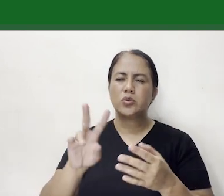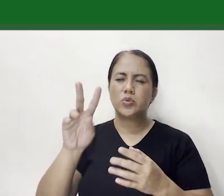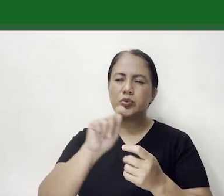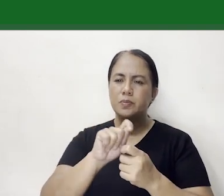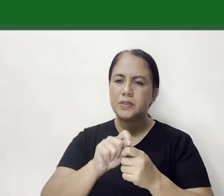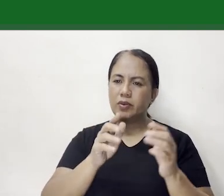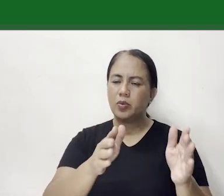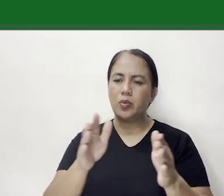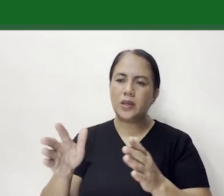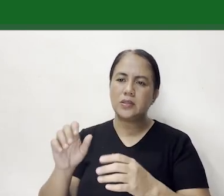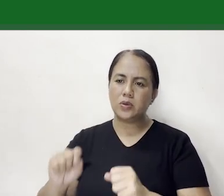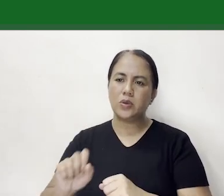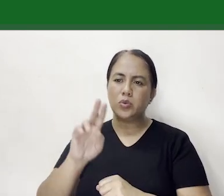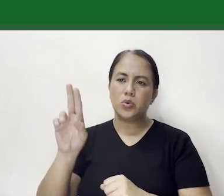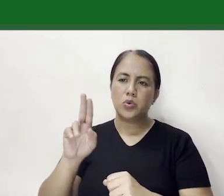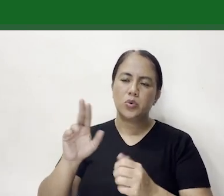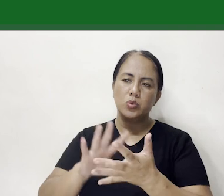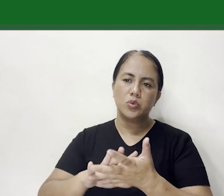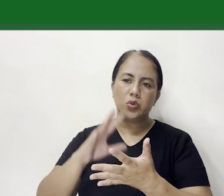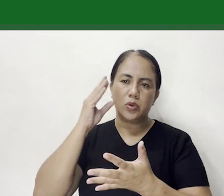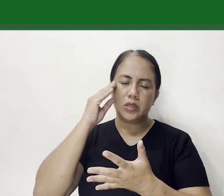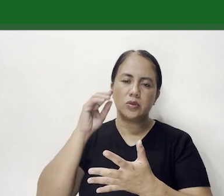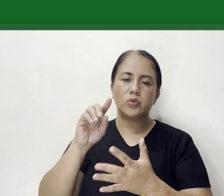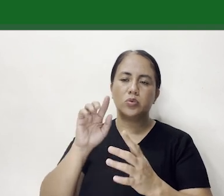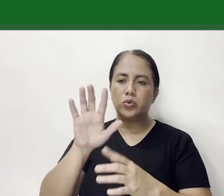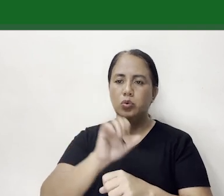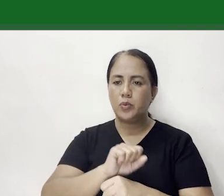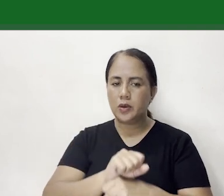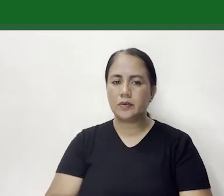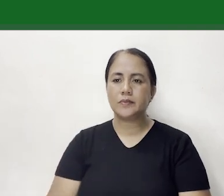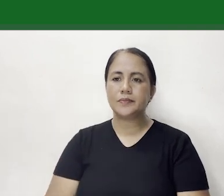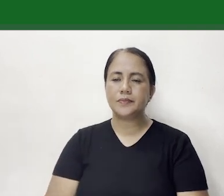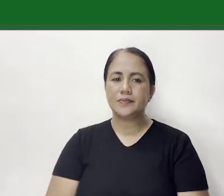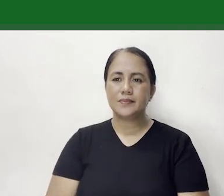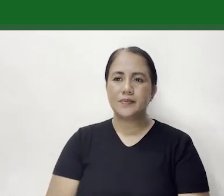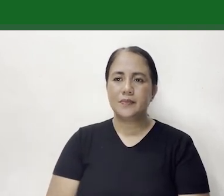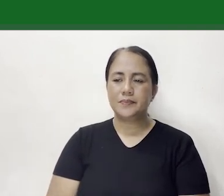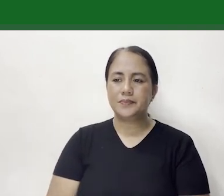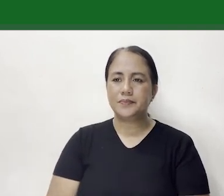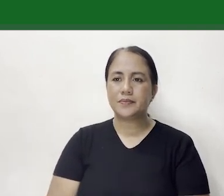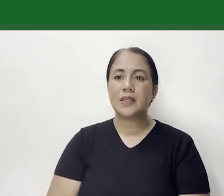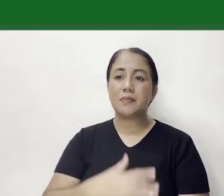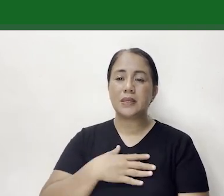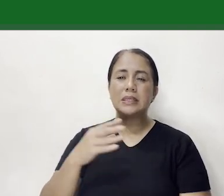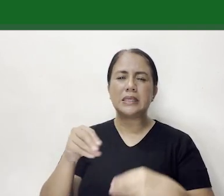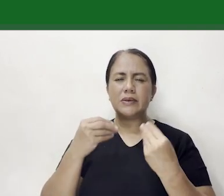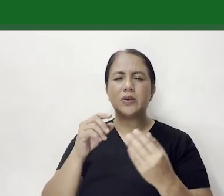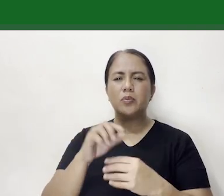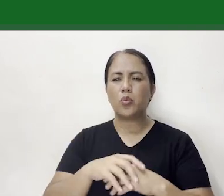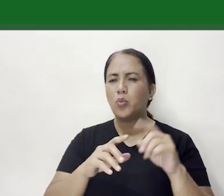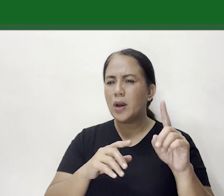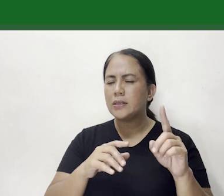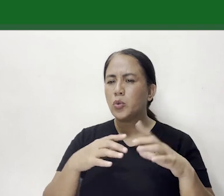Please give at least 2 specific ways you will apply your learnings to your work. Please